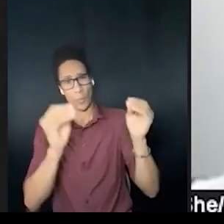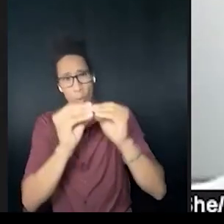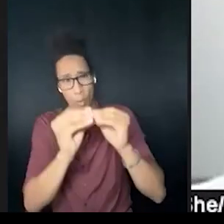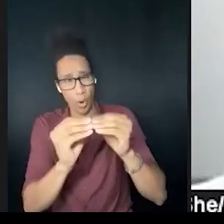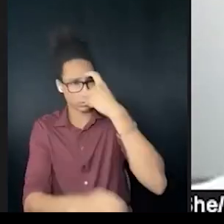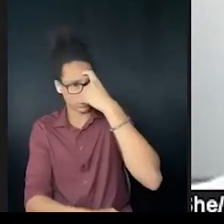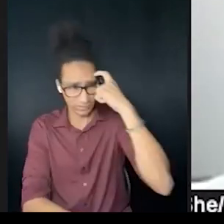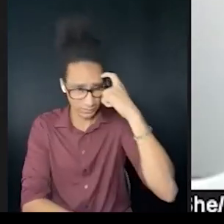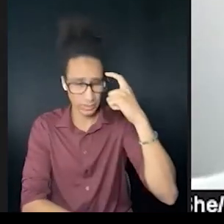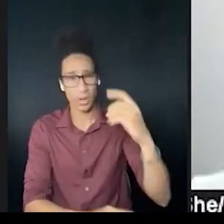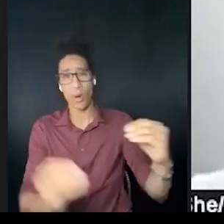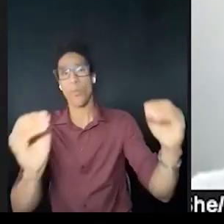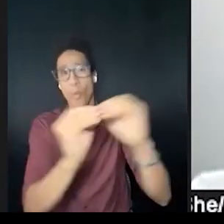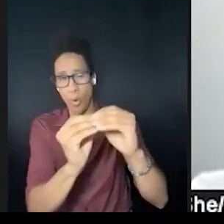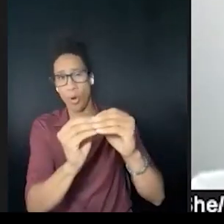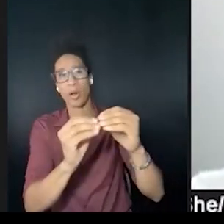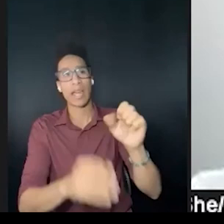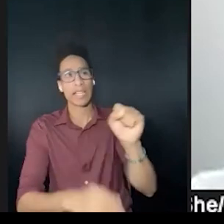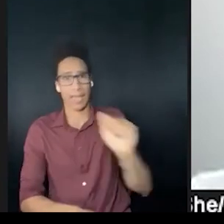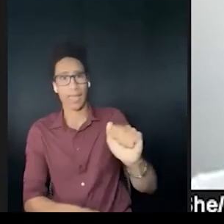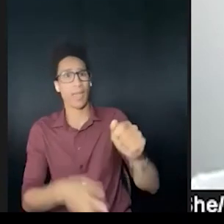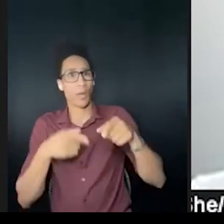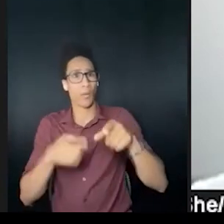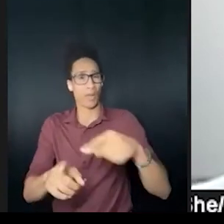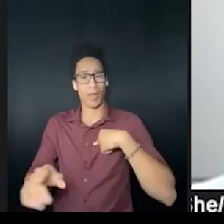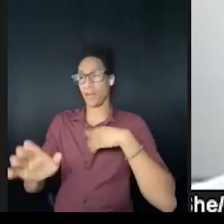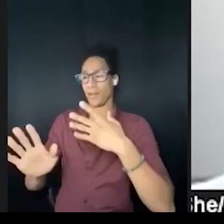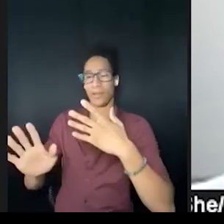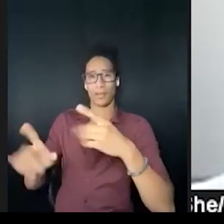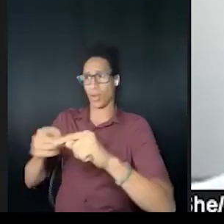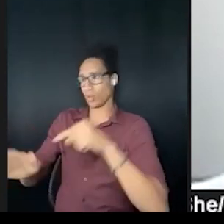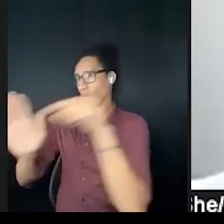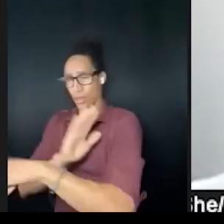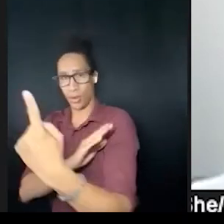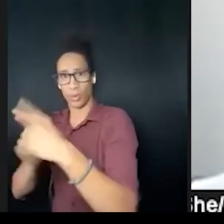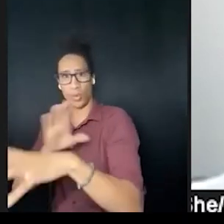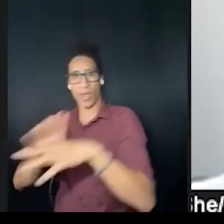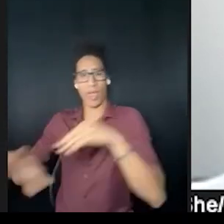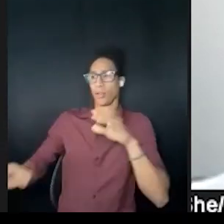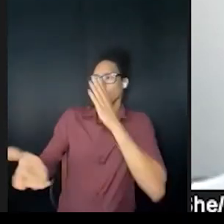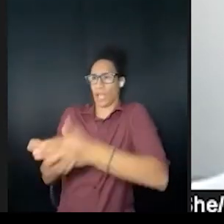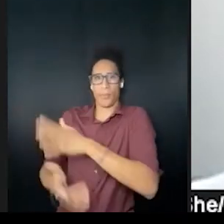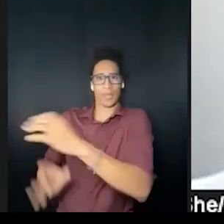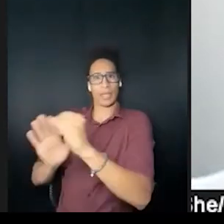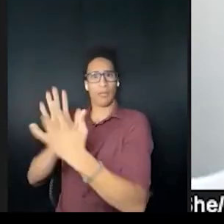further sexually assaulted, mm-hmm. that wasn't justice. Nobody won from